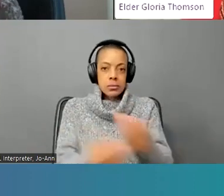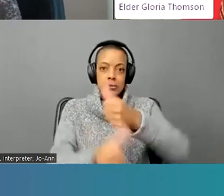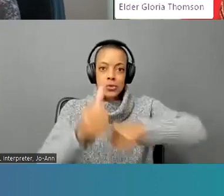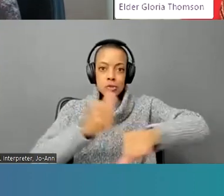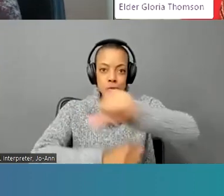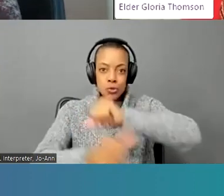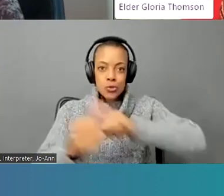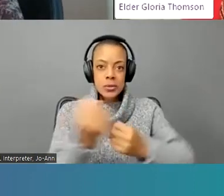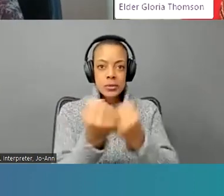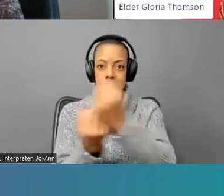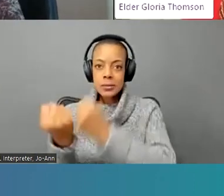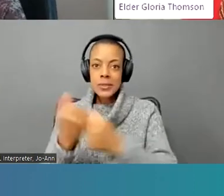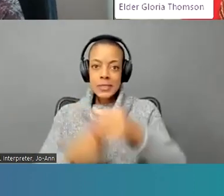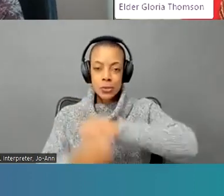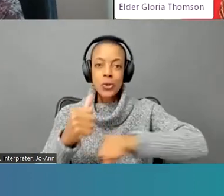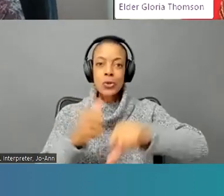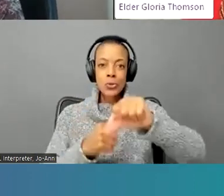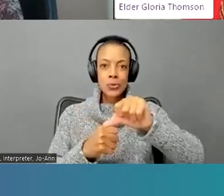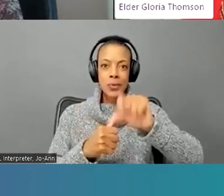some people